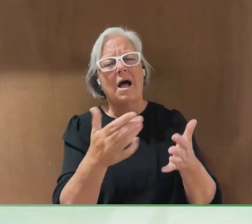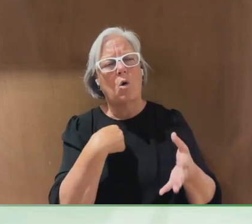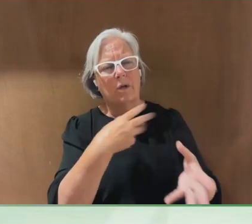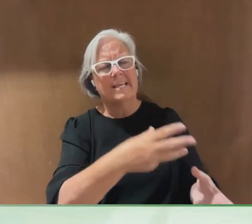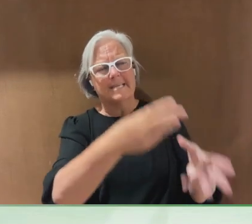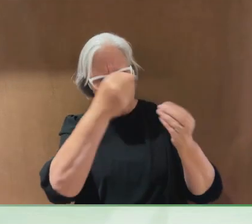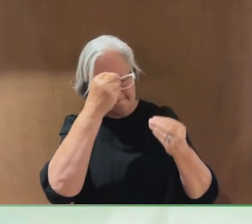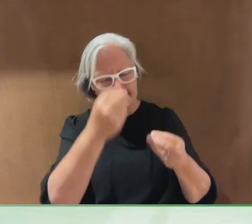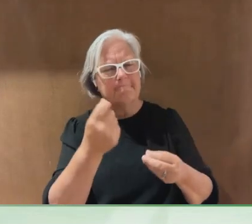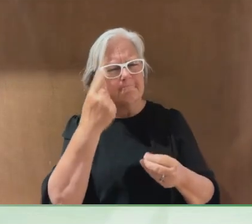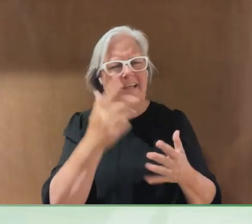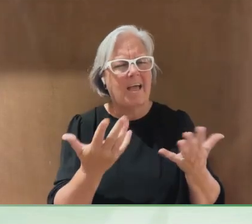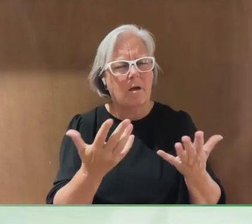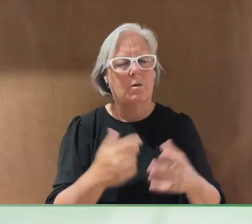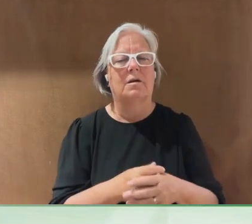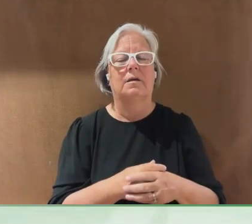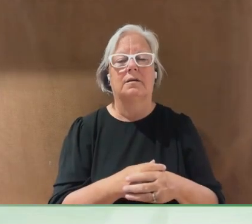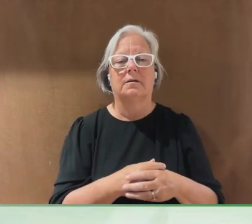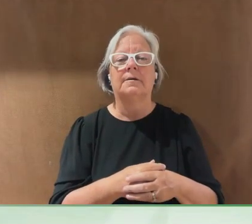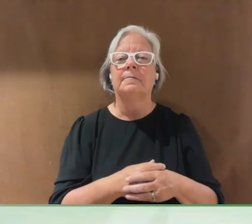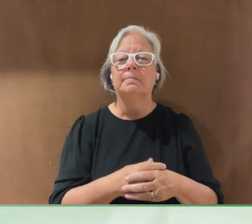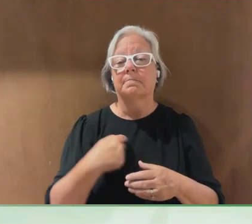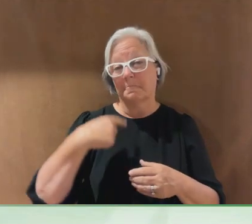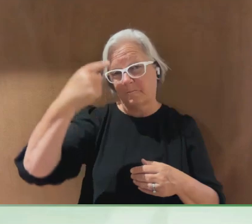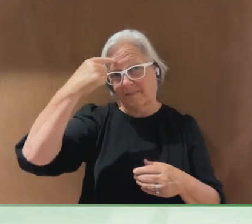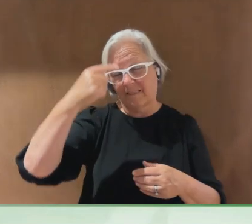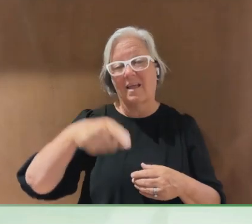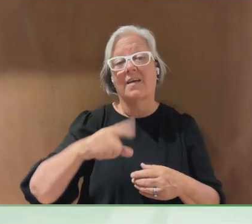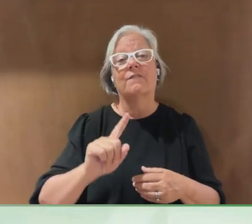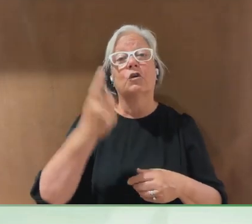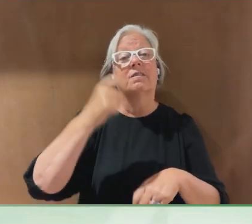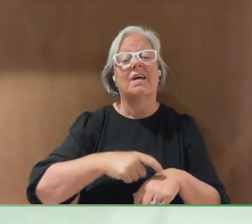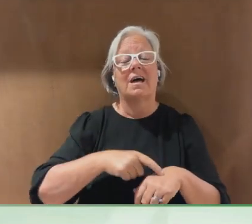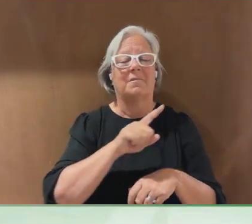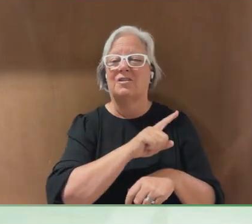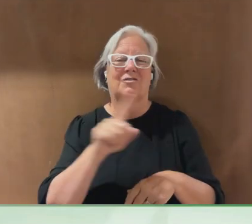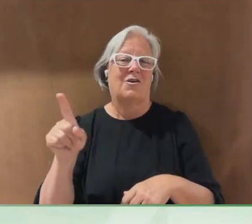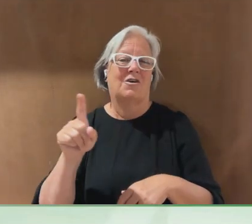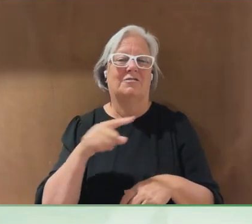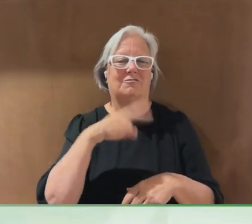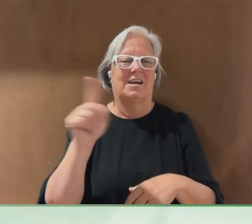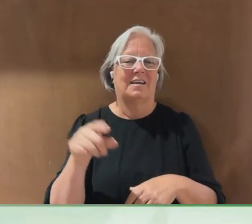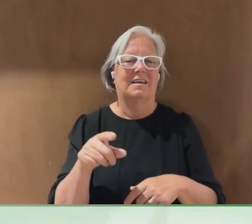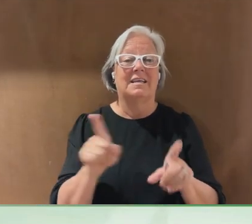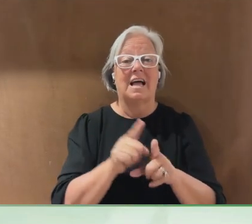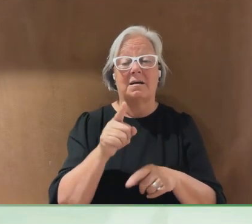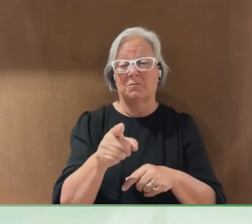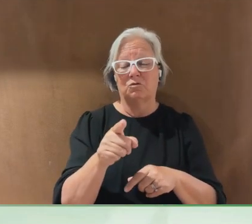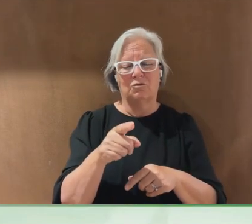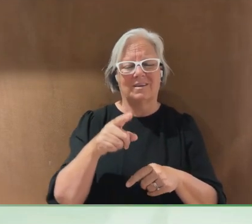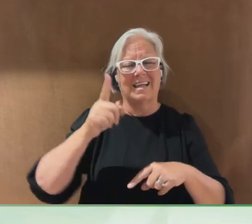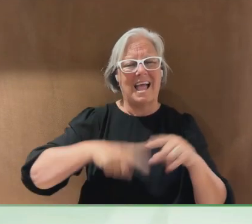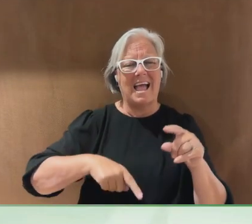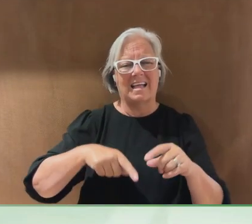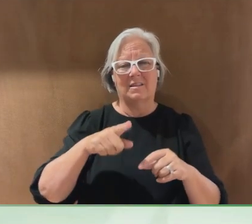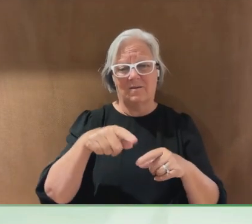I think it starts with humility to realize that we didn't get it right to begin with. You can't fix what you don't understand. You can't fix what you don't measure.